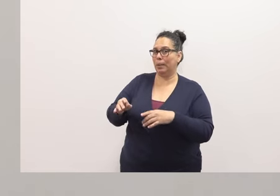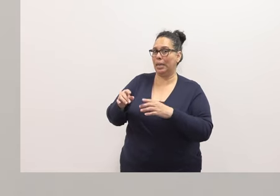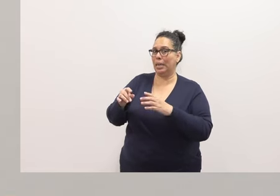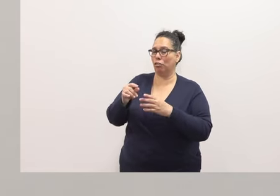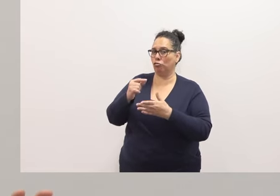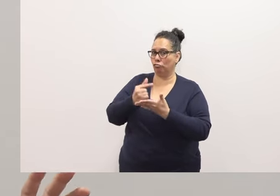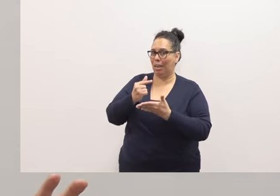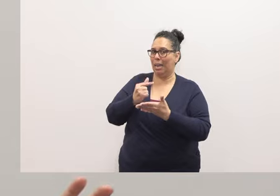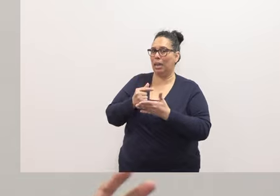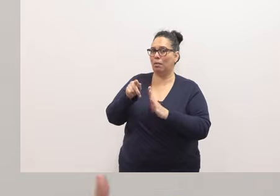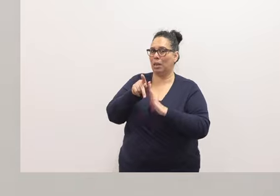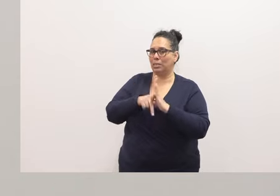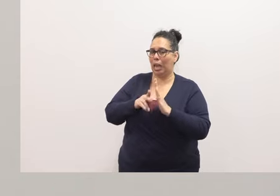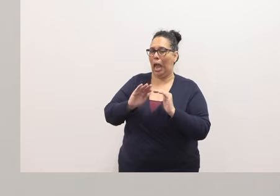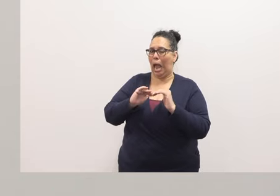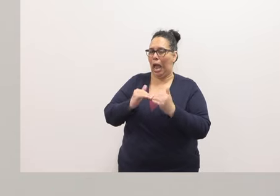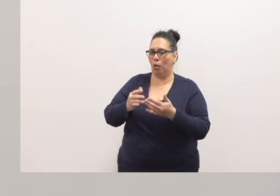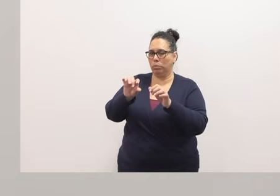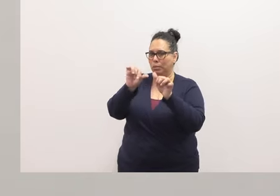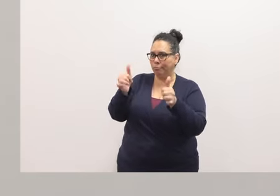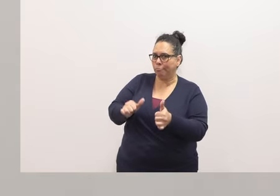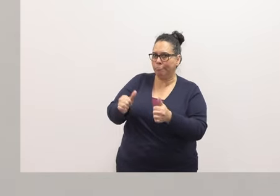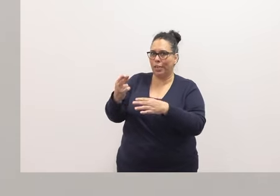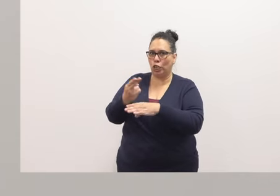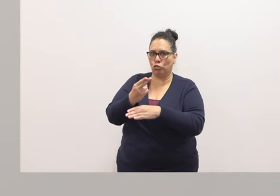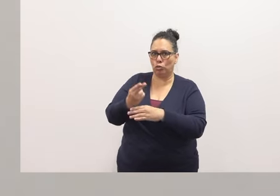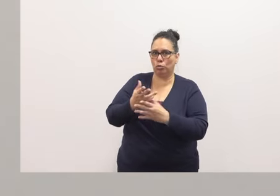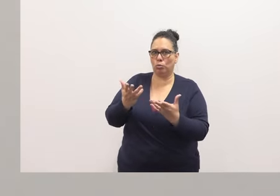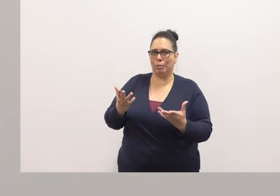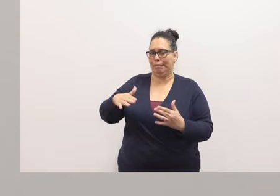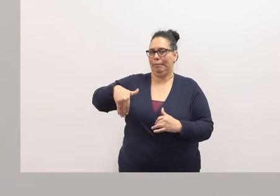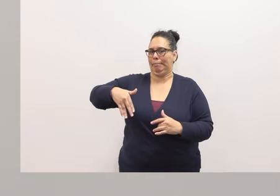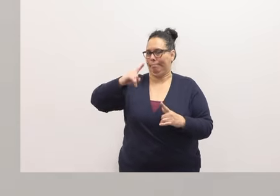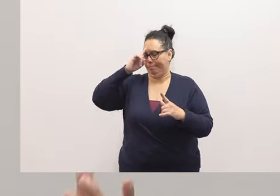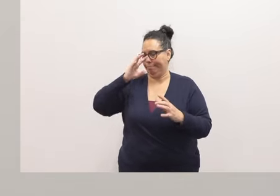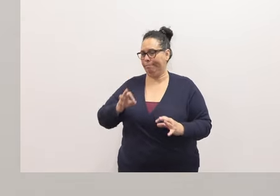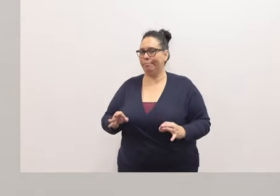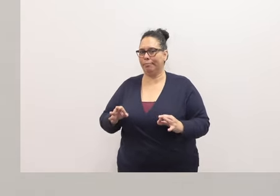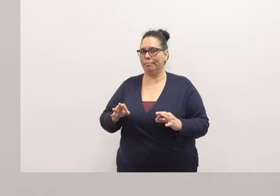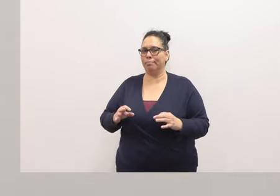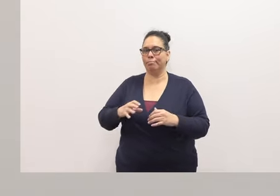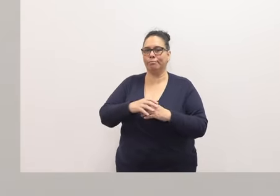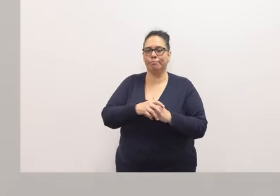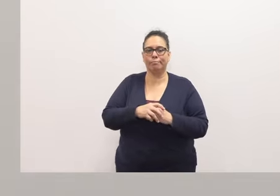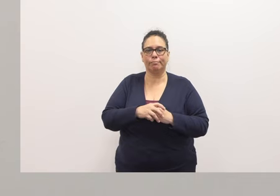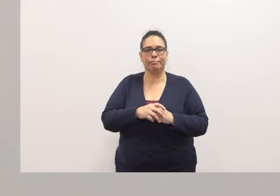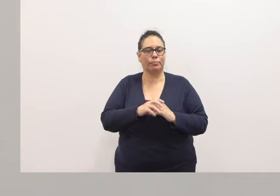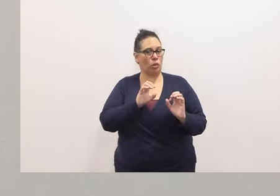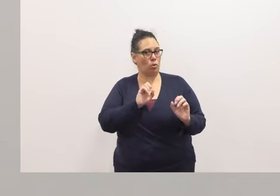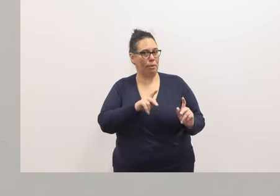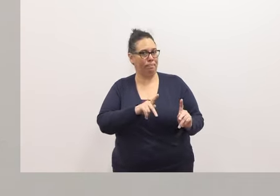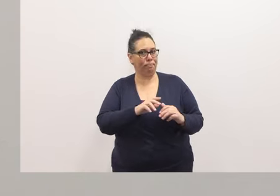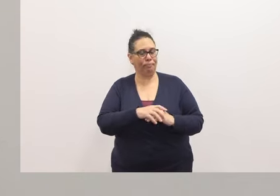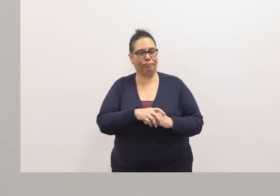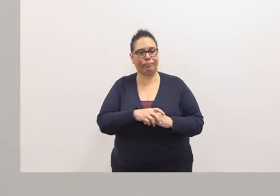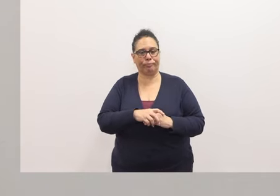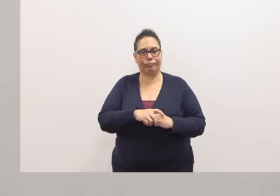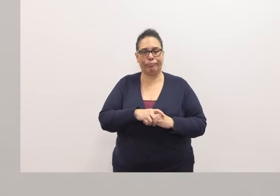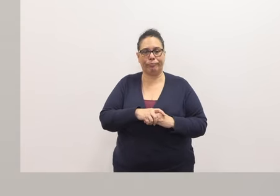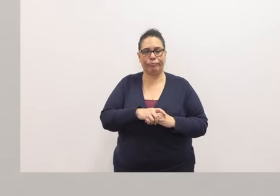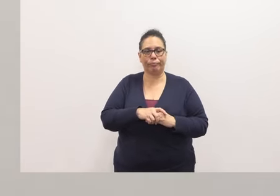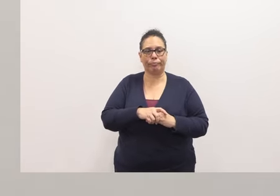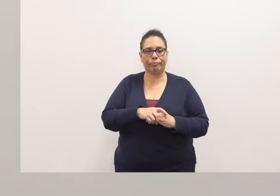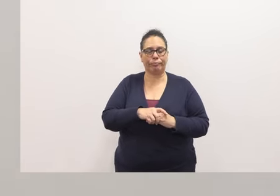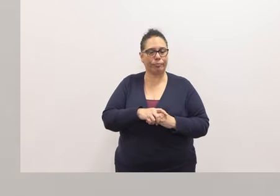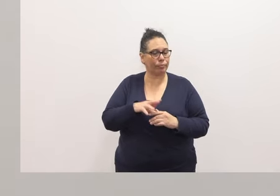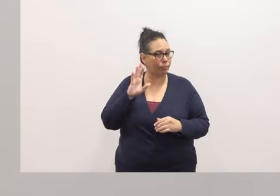will be executed, how it will be used, will be the trickle-down part. Okay. Yeah. And to